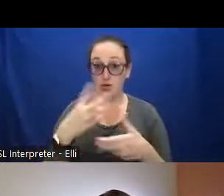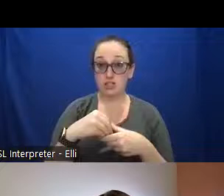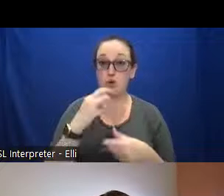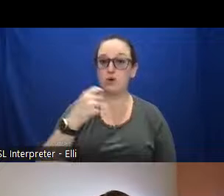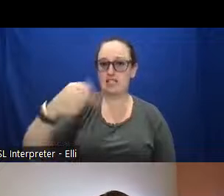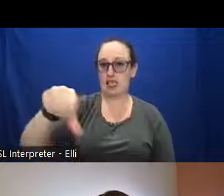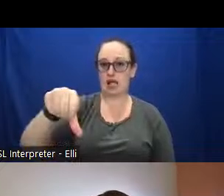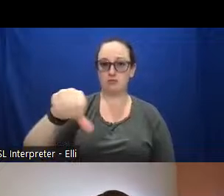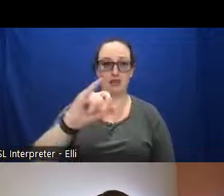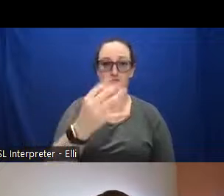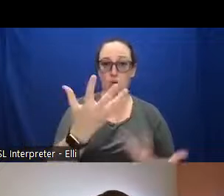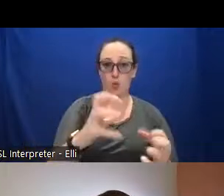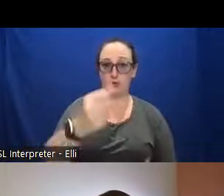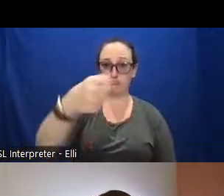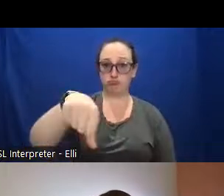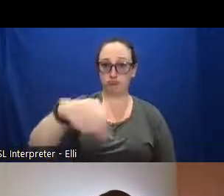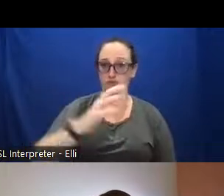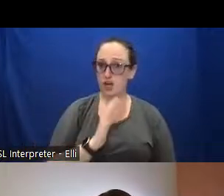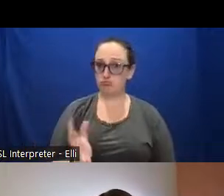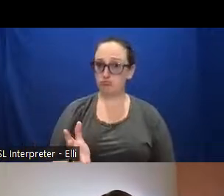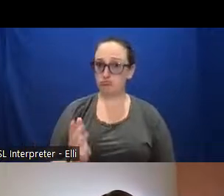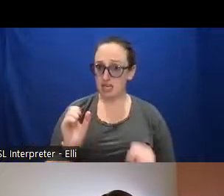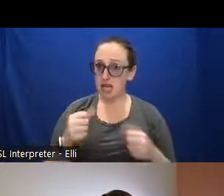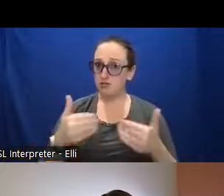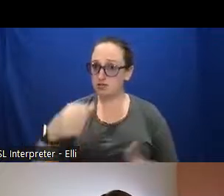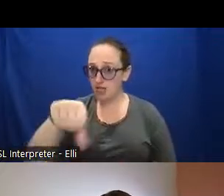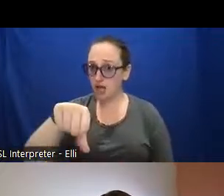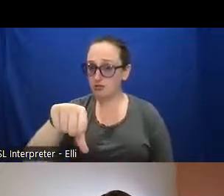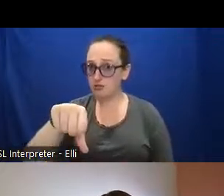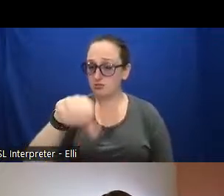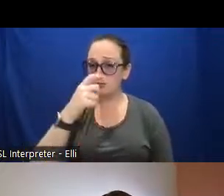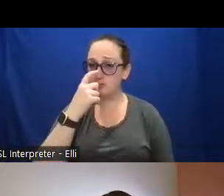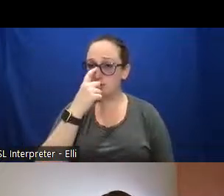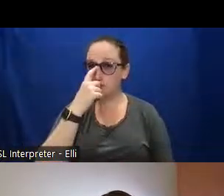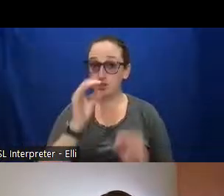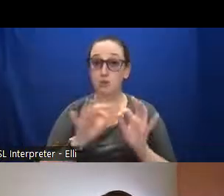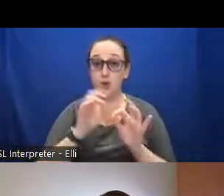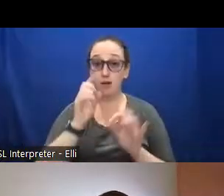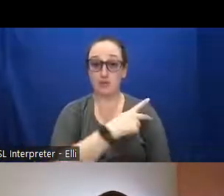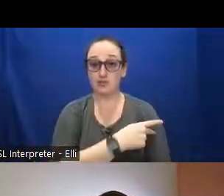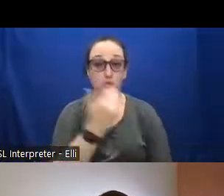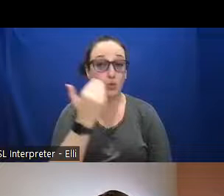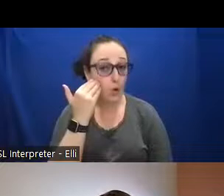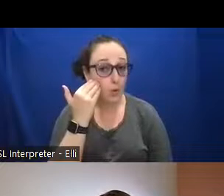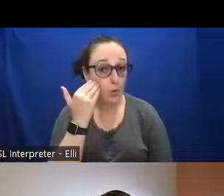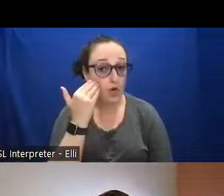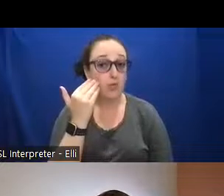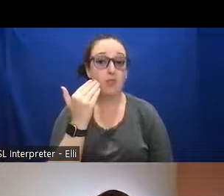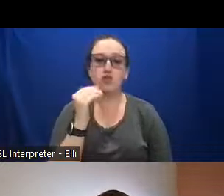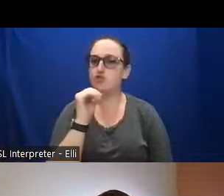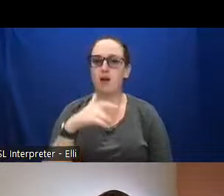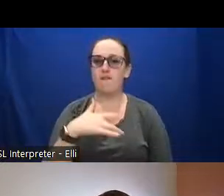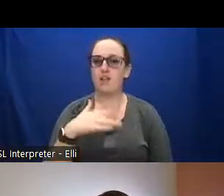decline. And so this is important for patients to know that they should feel absolutely no pressure